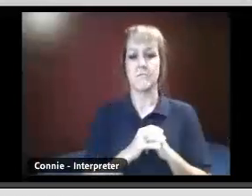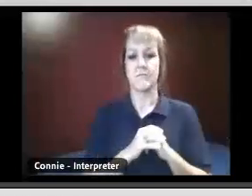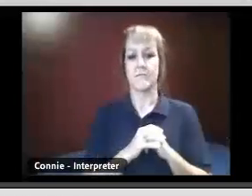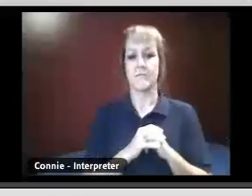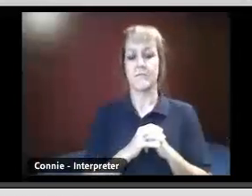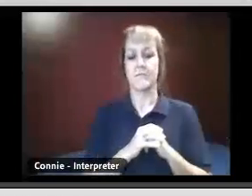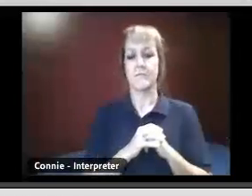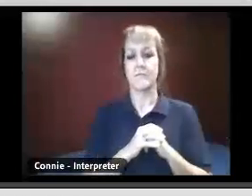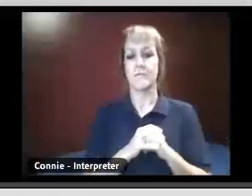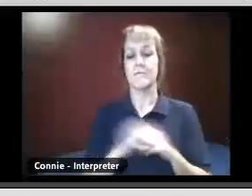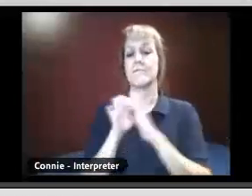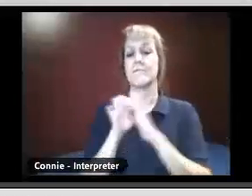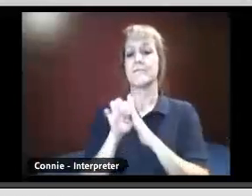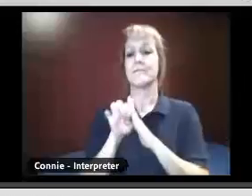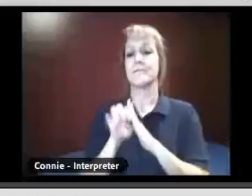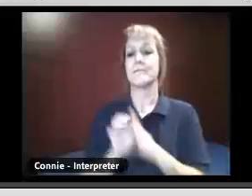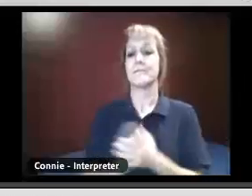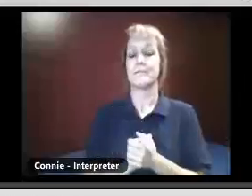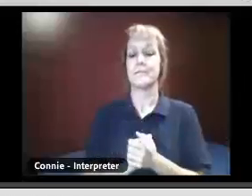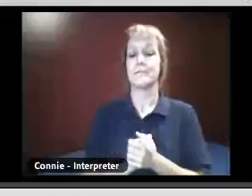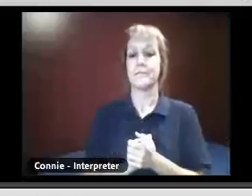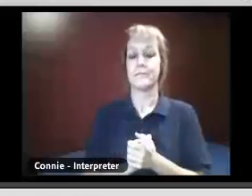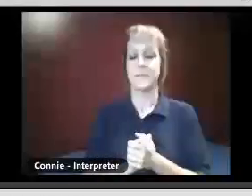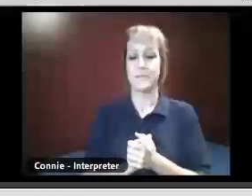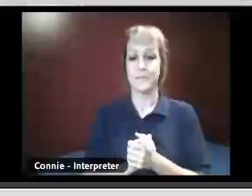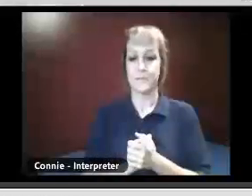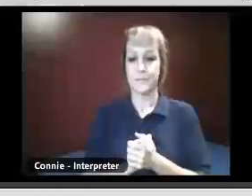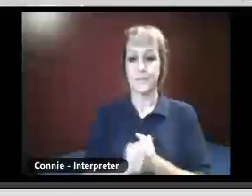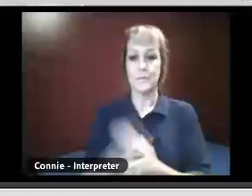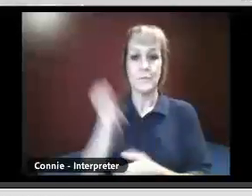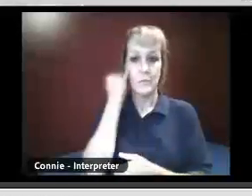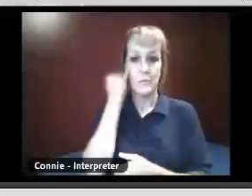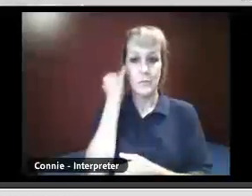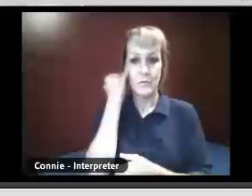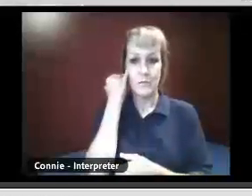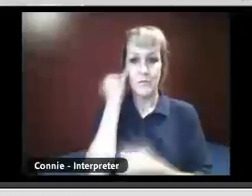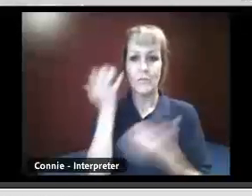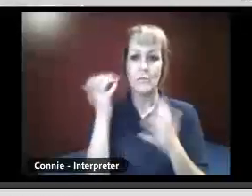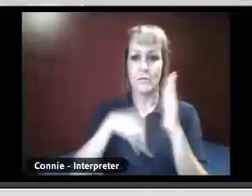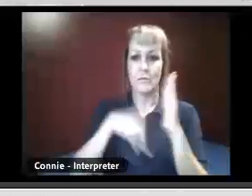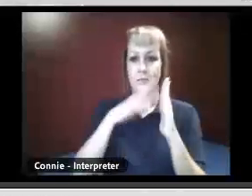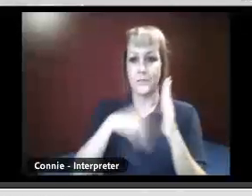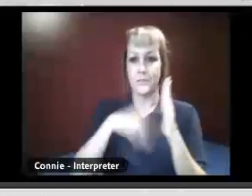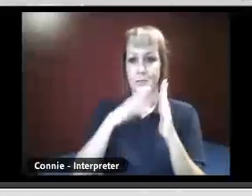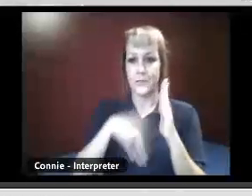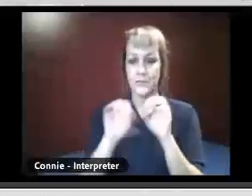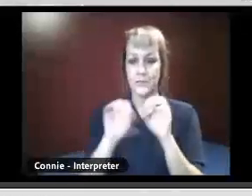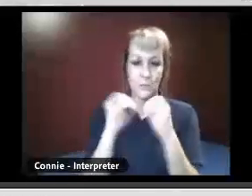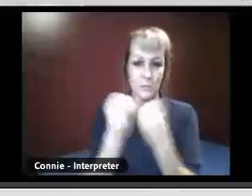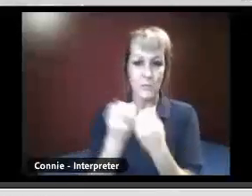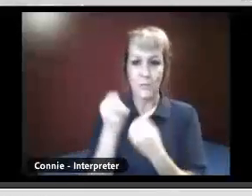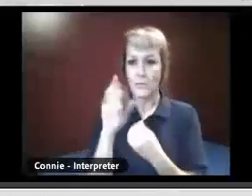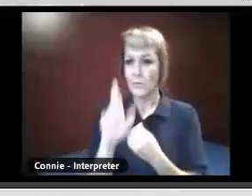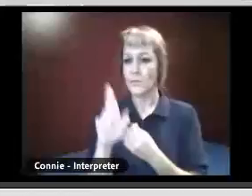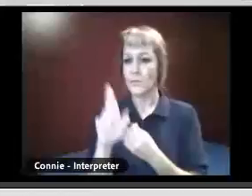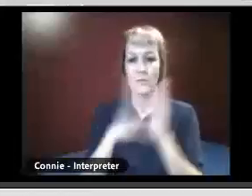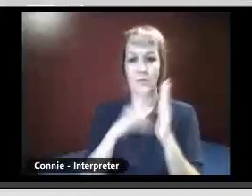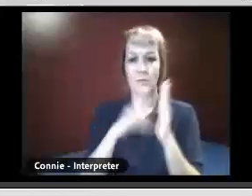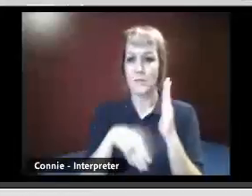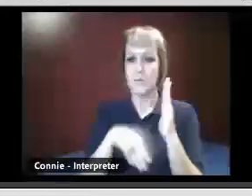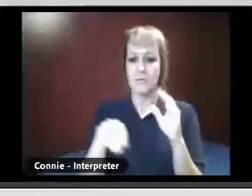An example. If, let's say you're going to paint your office, or they're painting the interior of the building, and